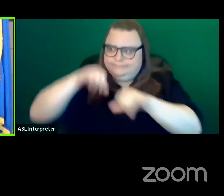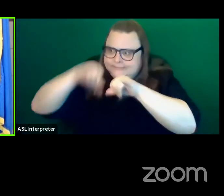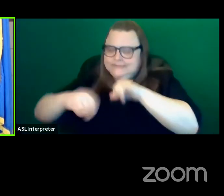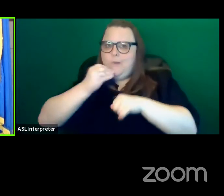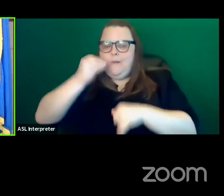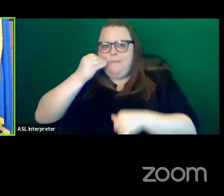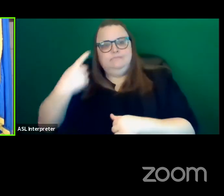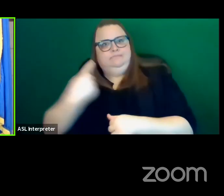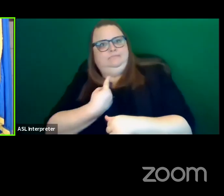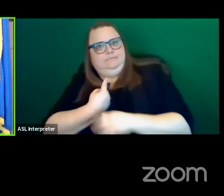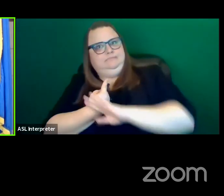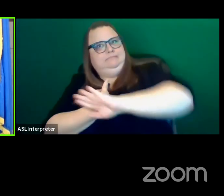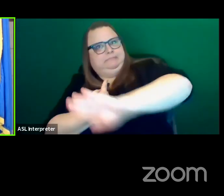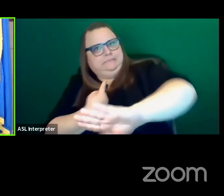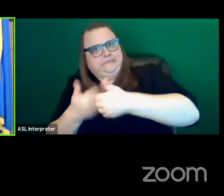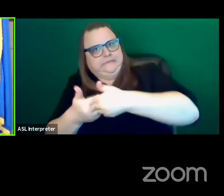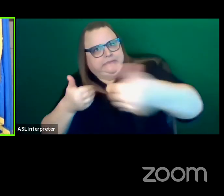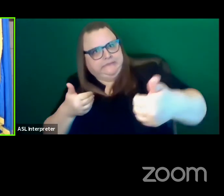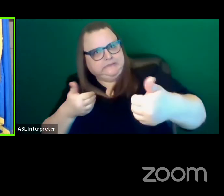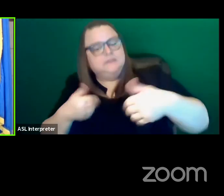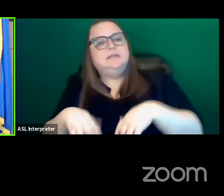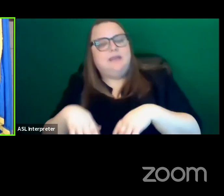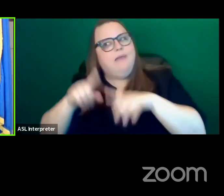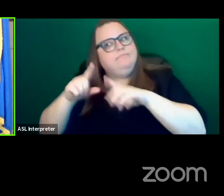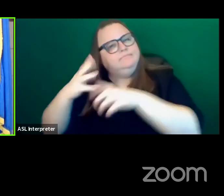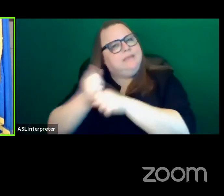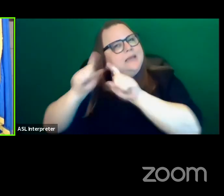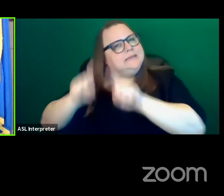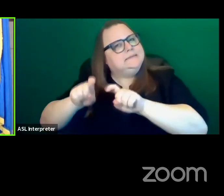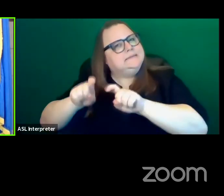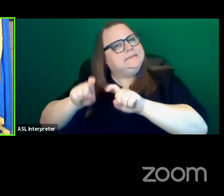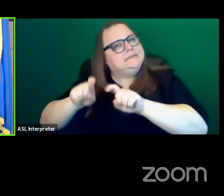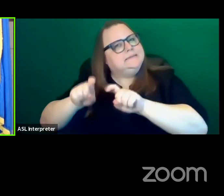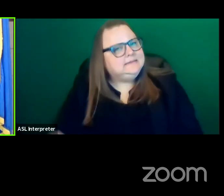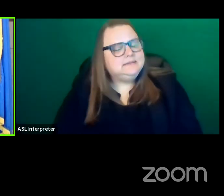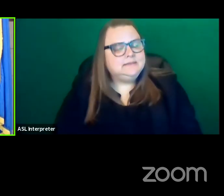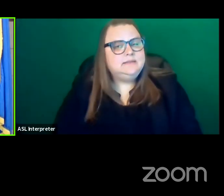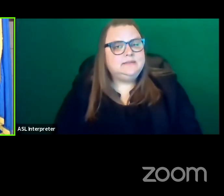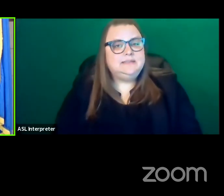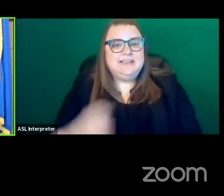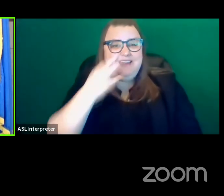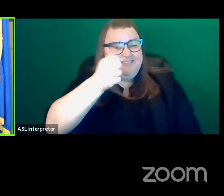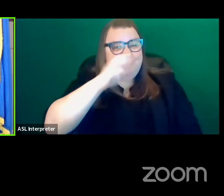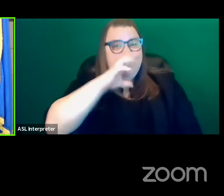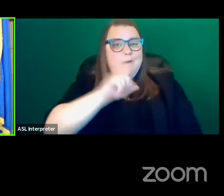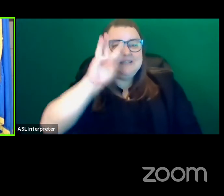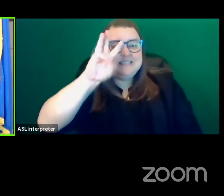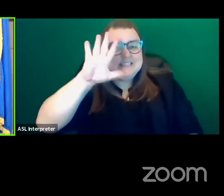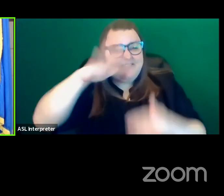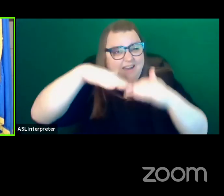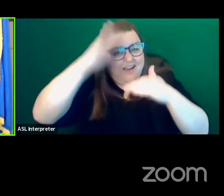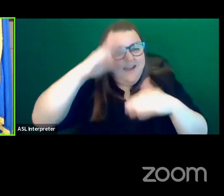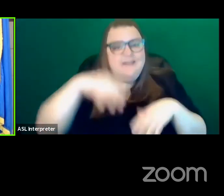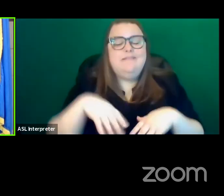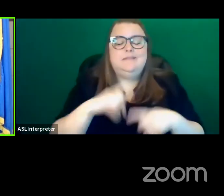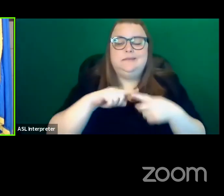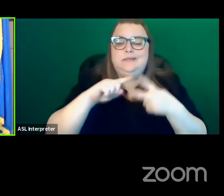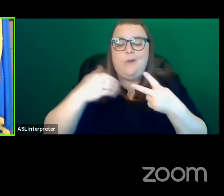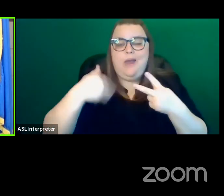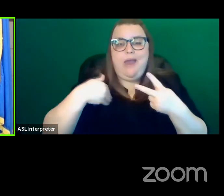disease and get tested immediately. If you are over 65 or have significant medical